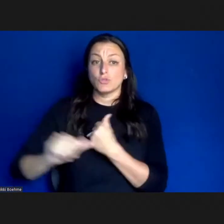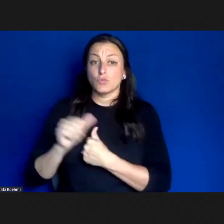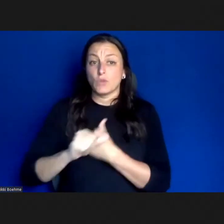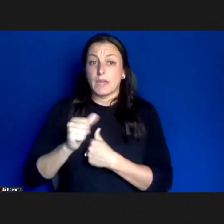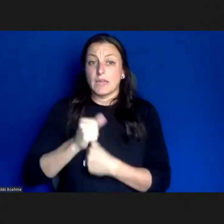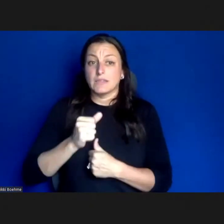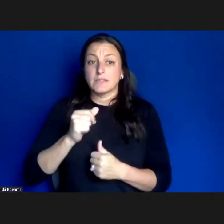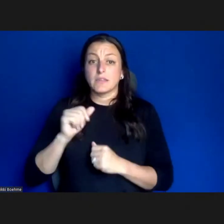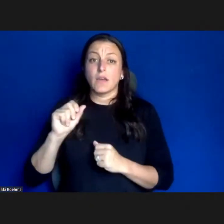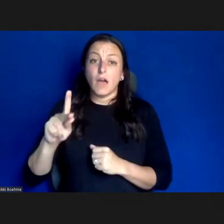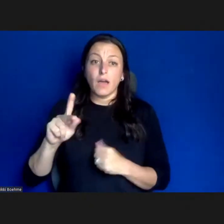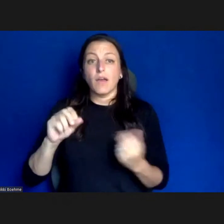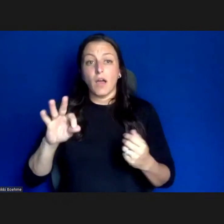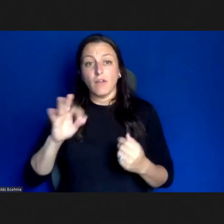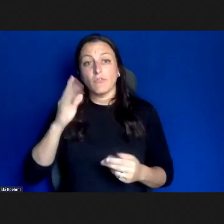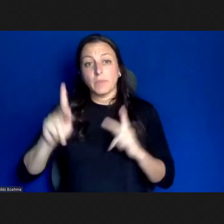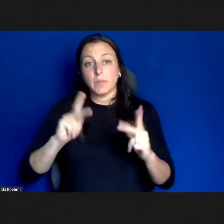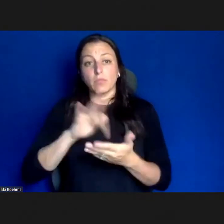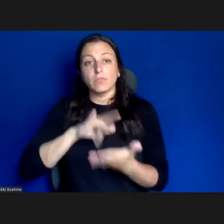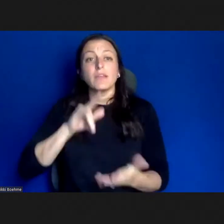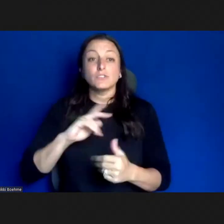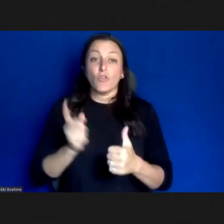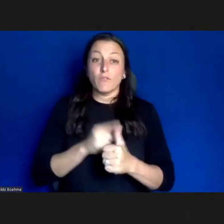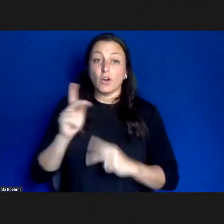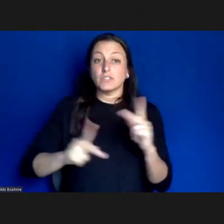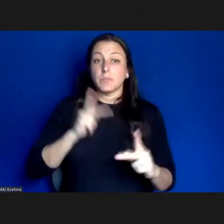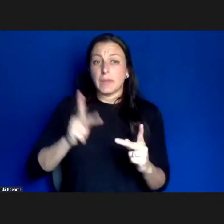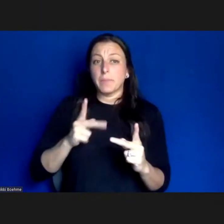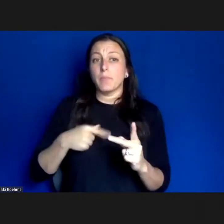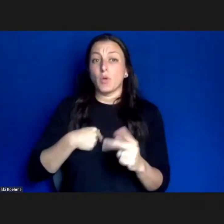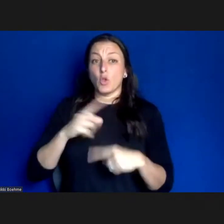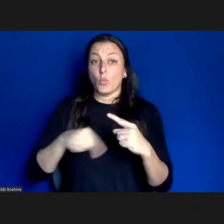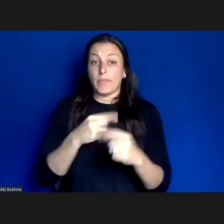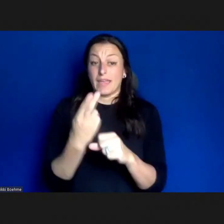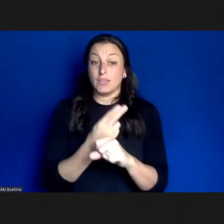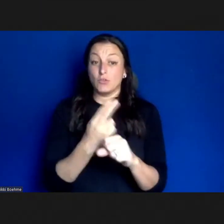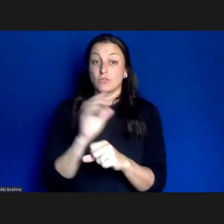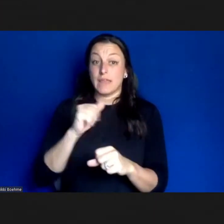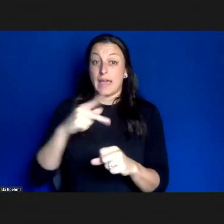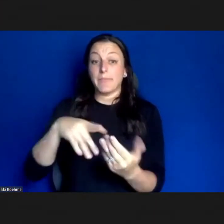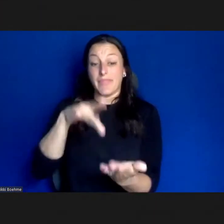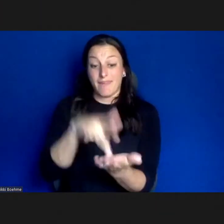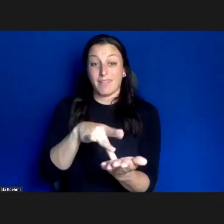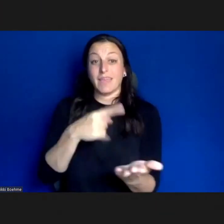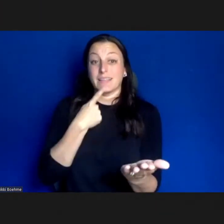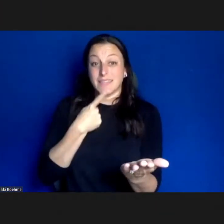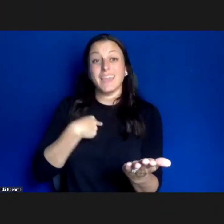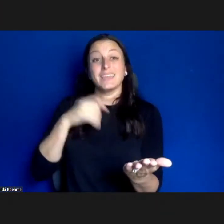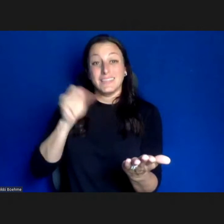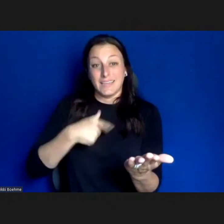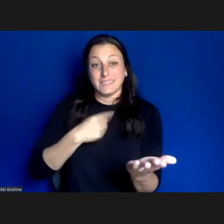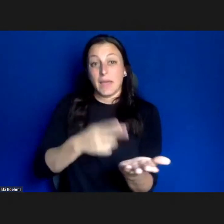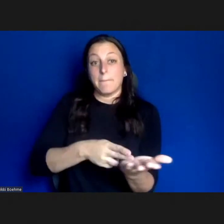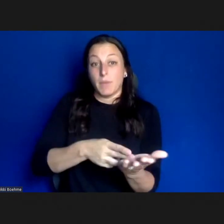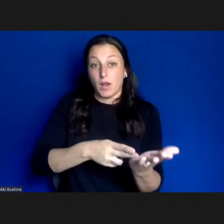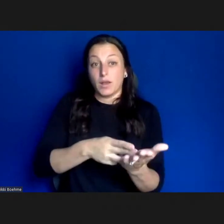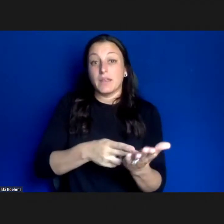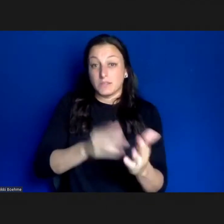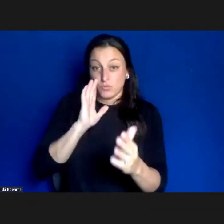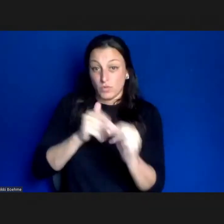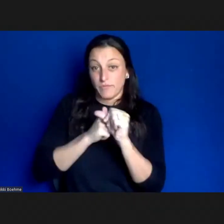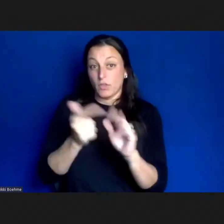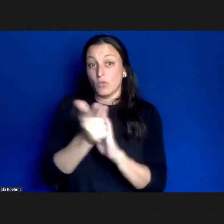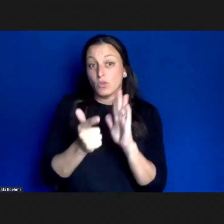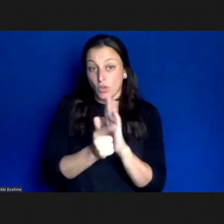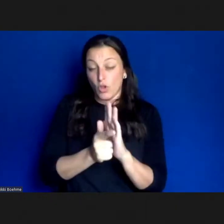place. First one is that folks attest to the fact that the information they're providing is accurate. Not only in the process of self-reporting,